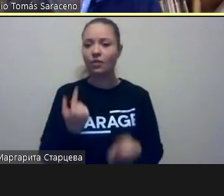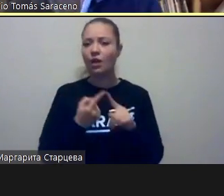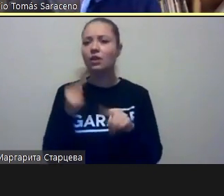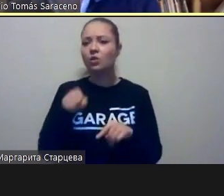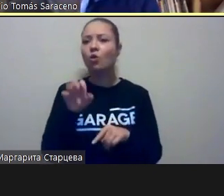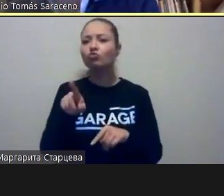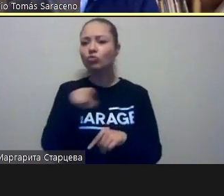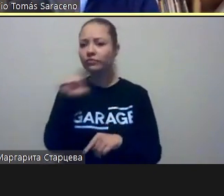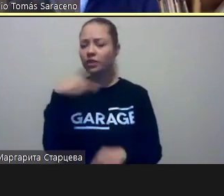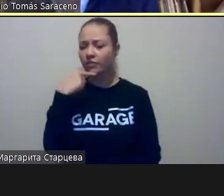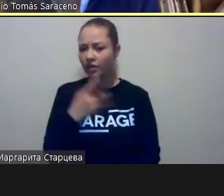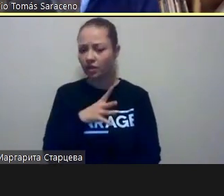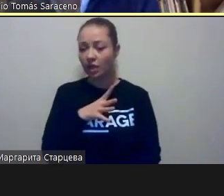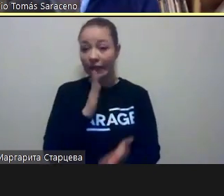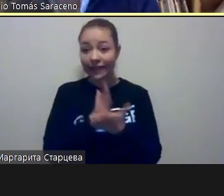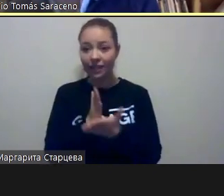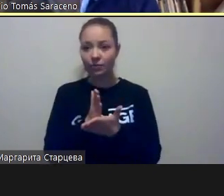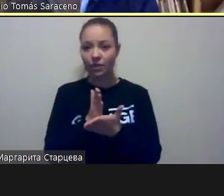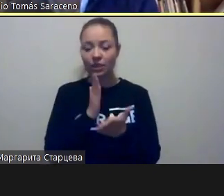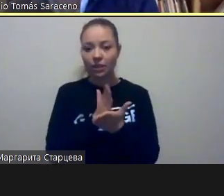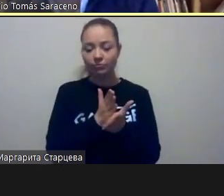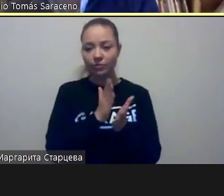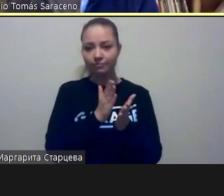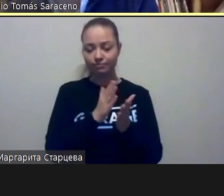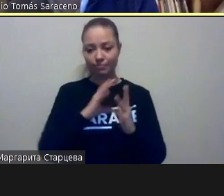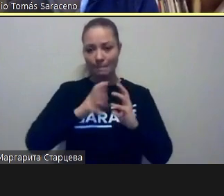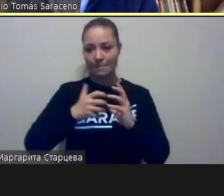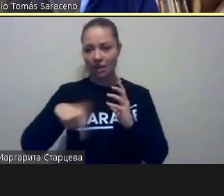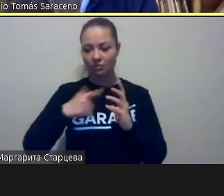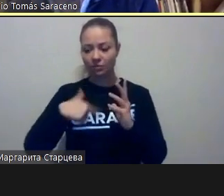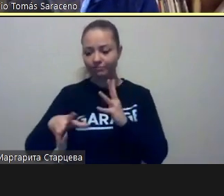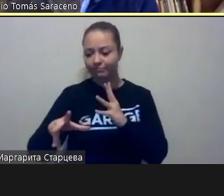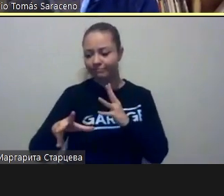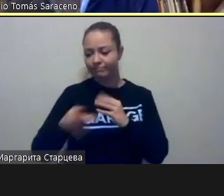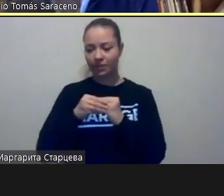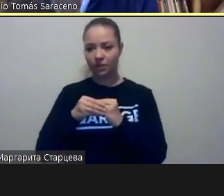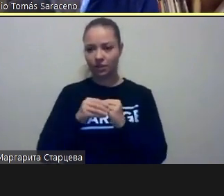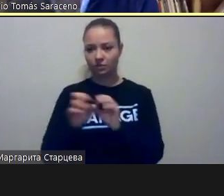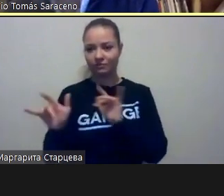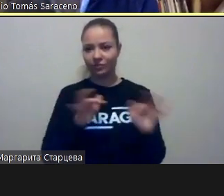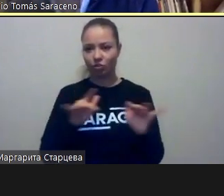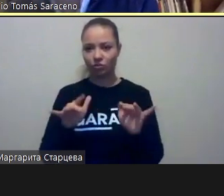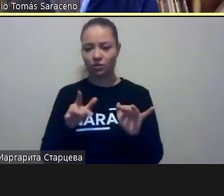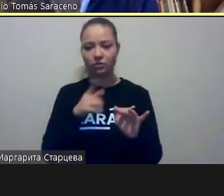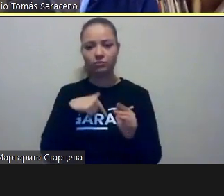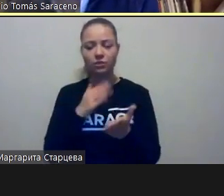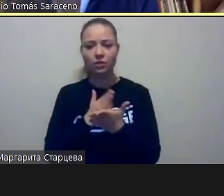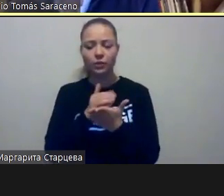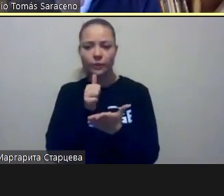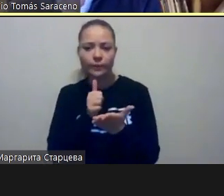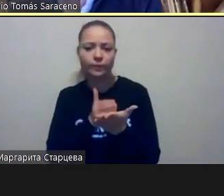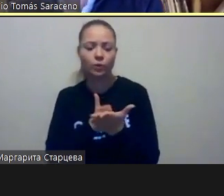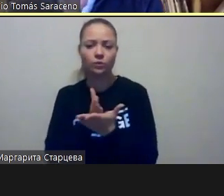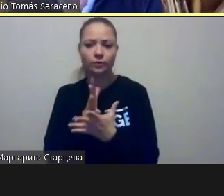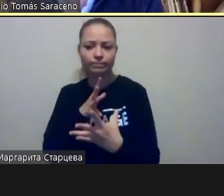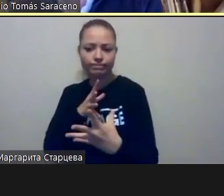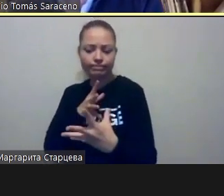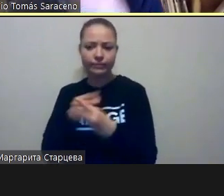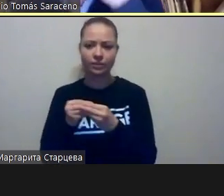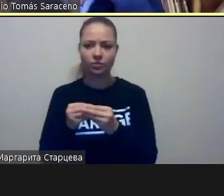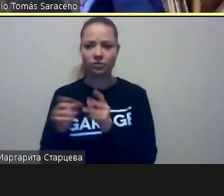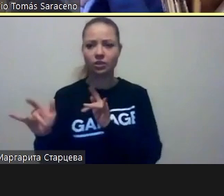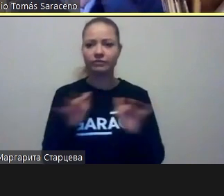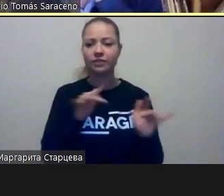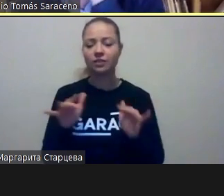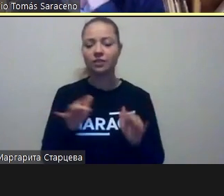planetary rhythms that maybe we start to need to find to move with. And that's one thing. Now, the sculpture